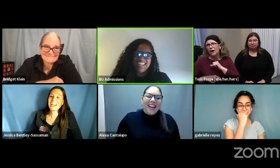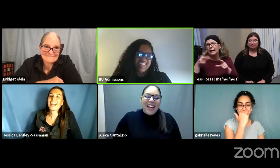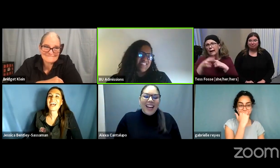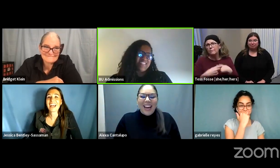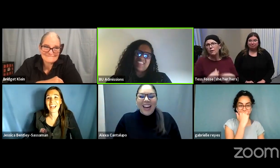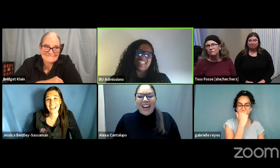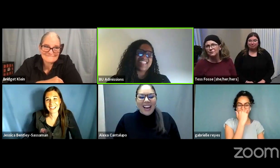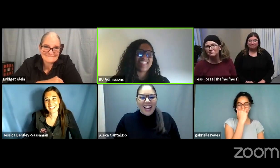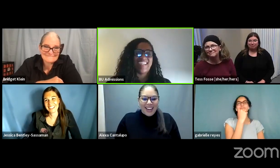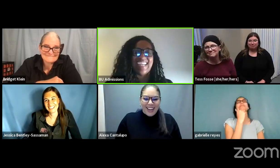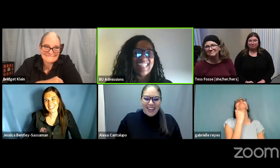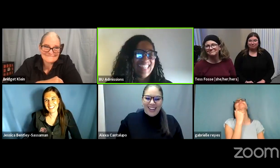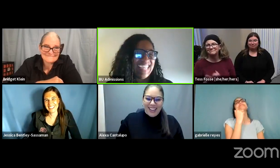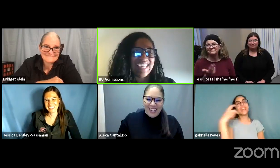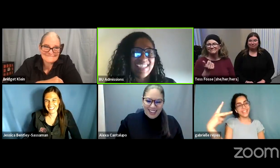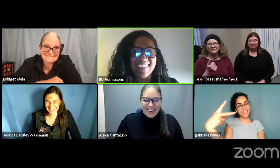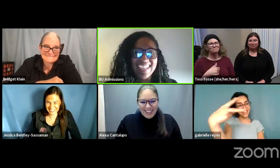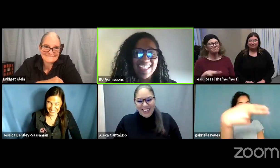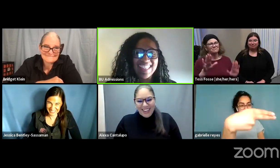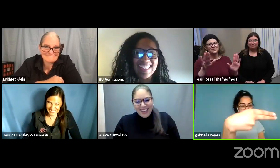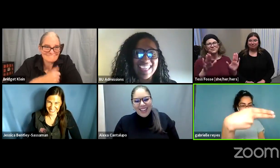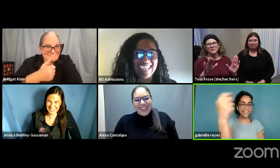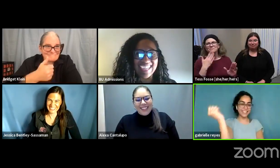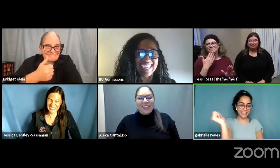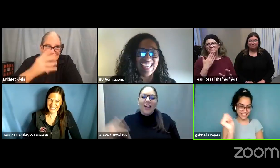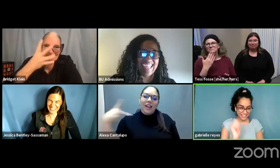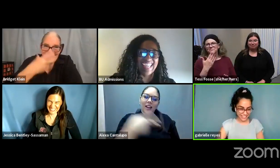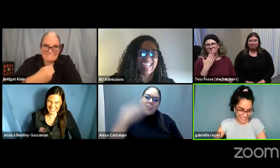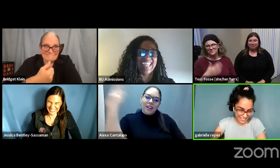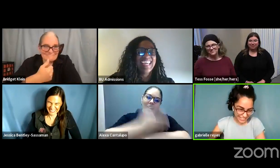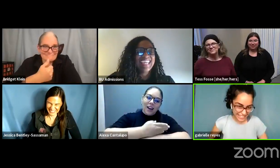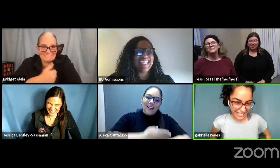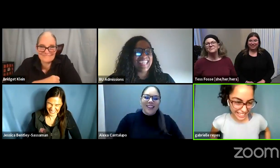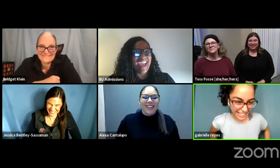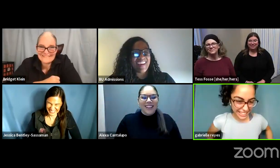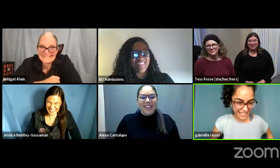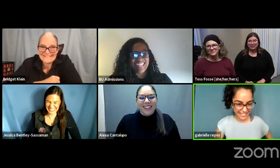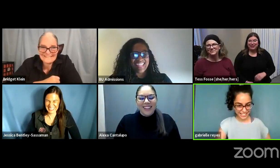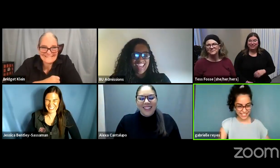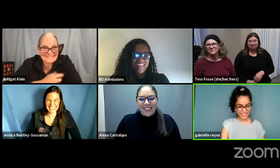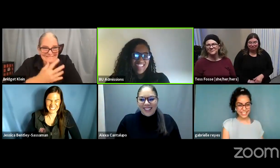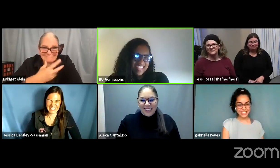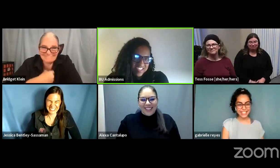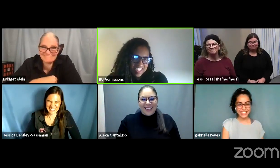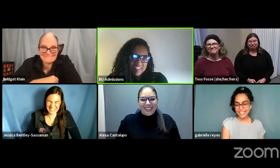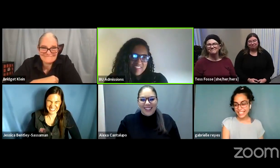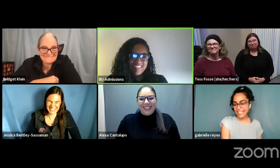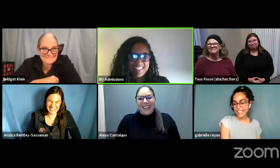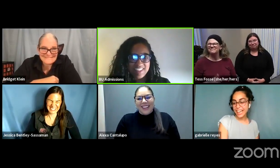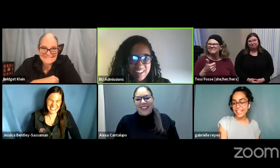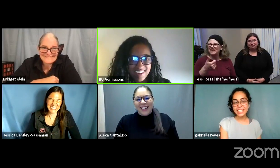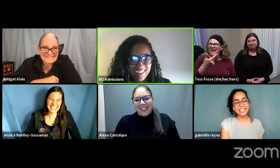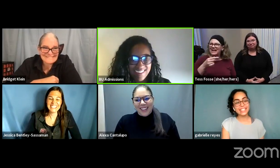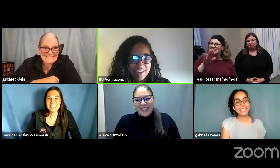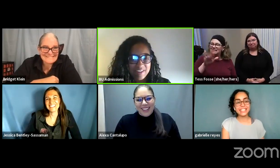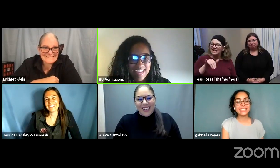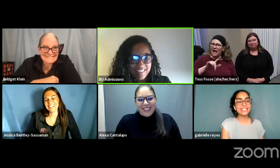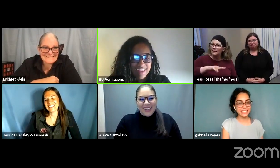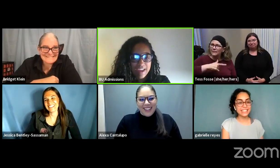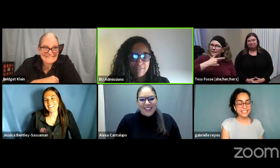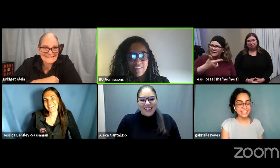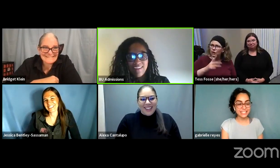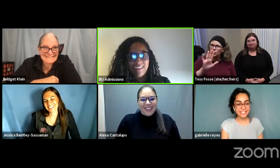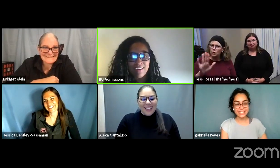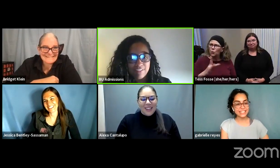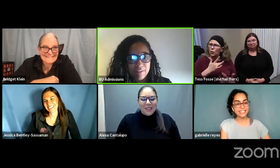No, it's great. Thank you. Thank you. Gabby, can you share with us your day